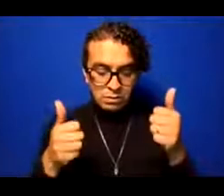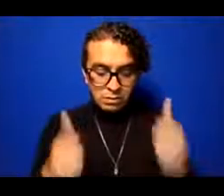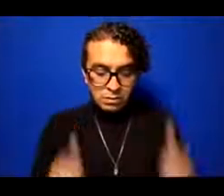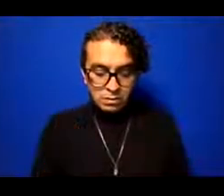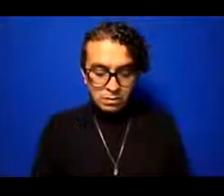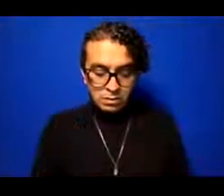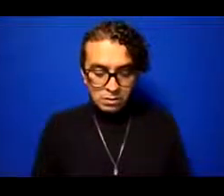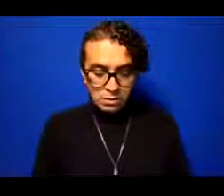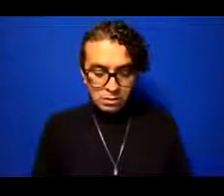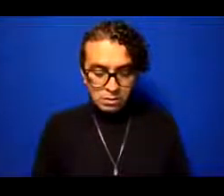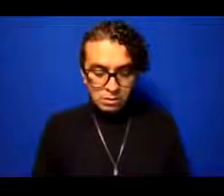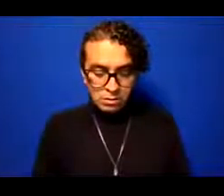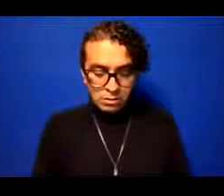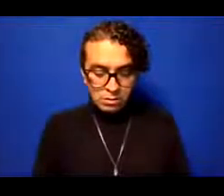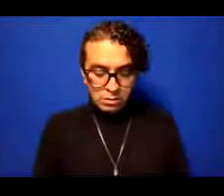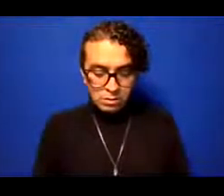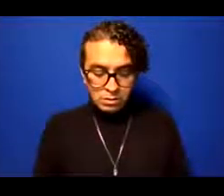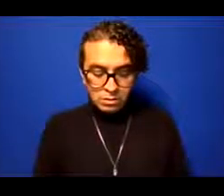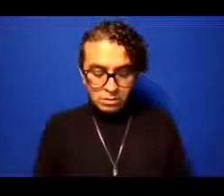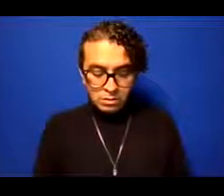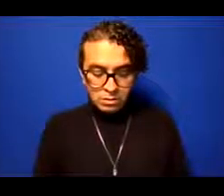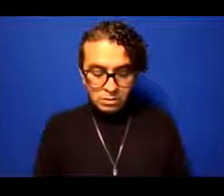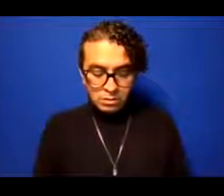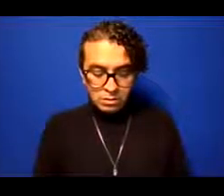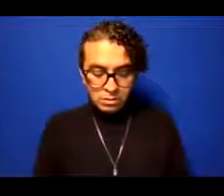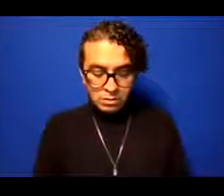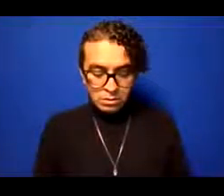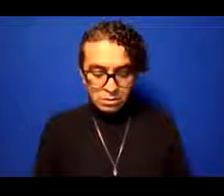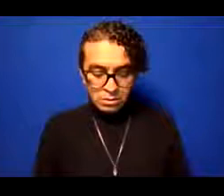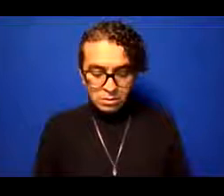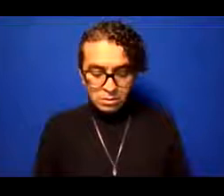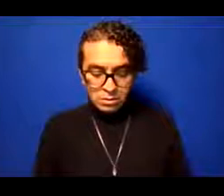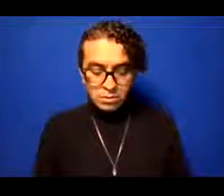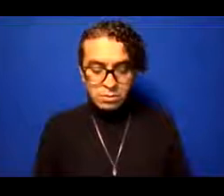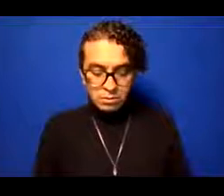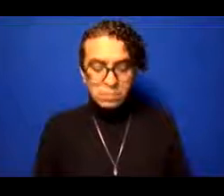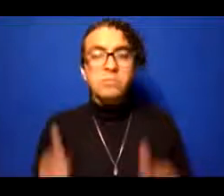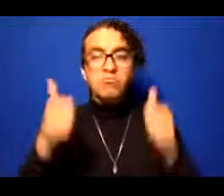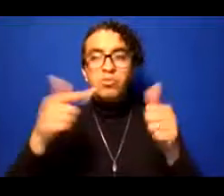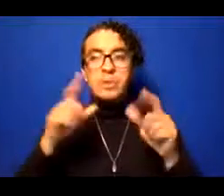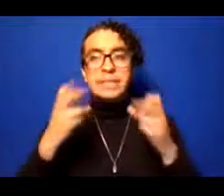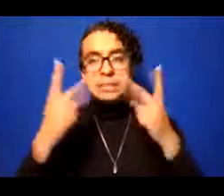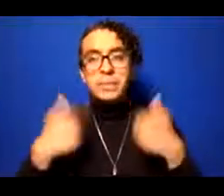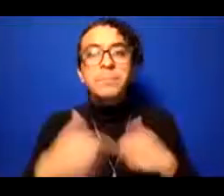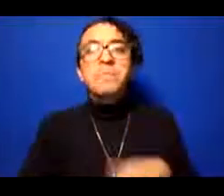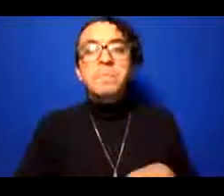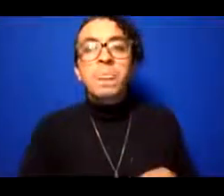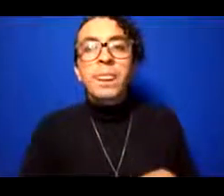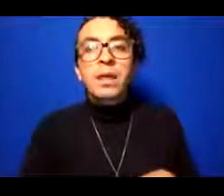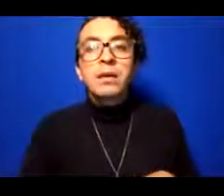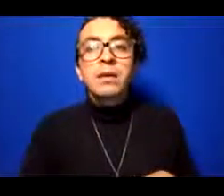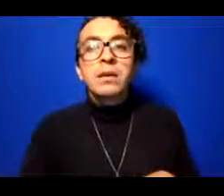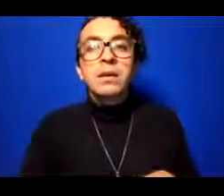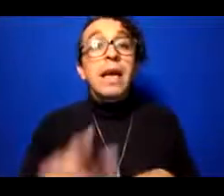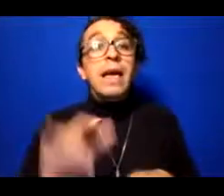to reach them or how to communicate with them. And that's another kind of stressful, kind of situation for parents. As